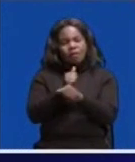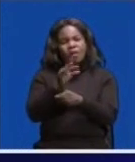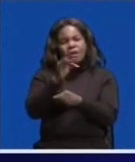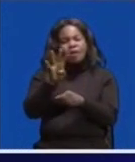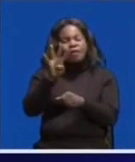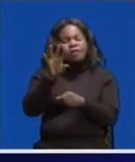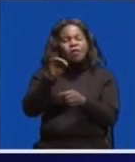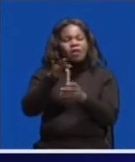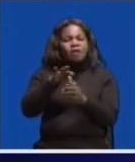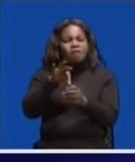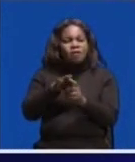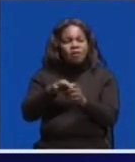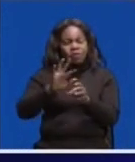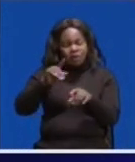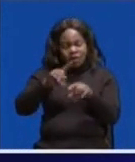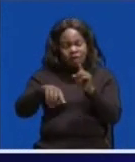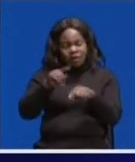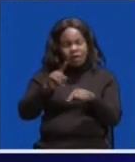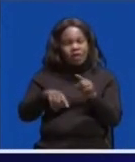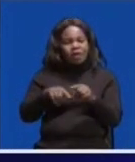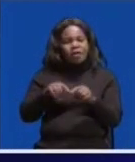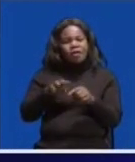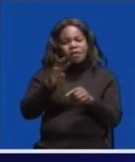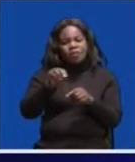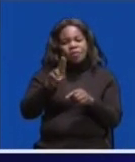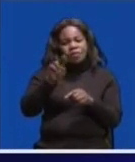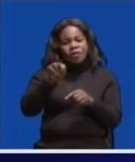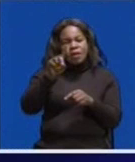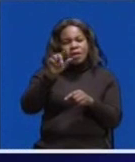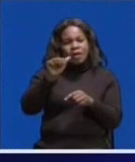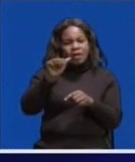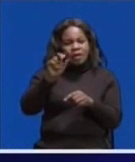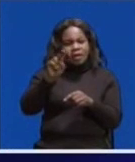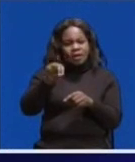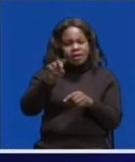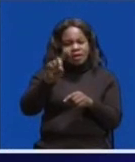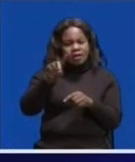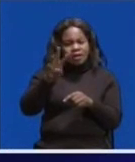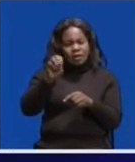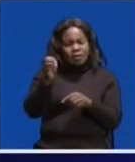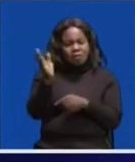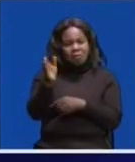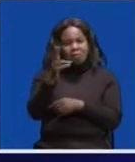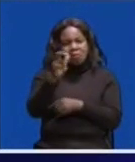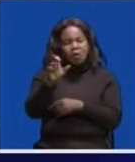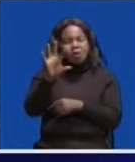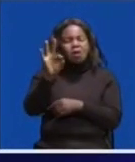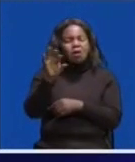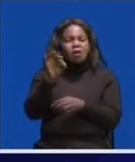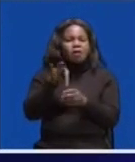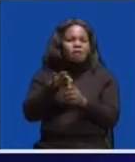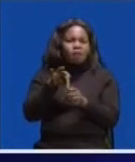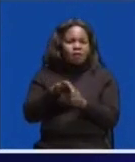her closest rival, UPND candidate Mishek Mundandwe, who polled 390 votes. In